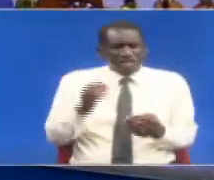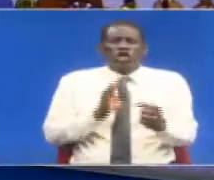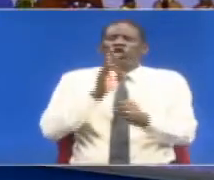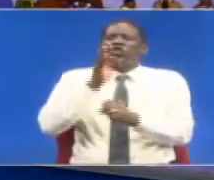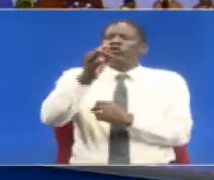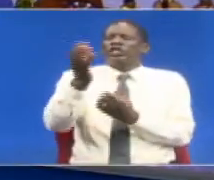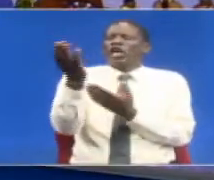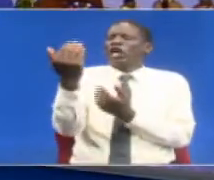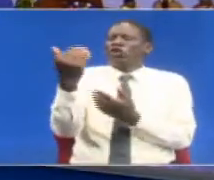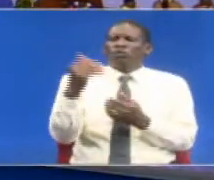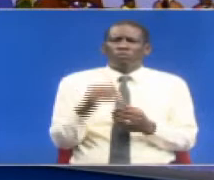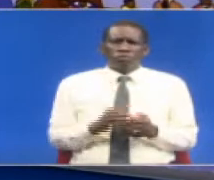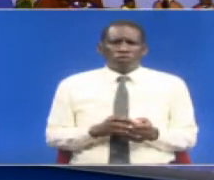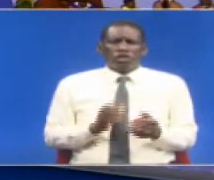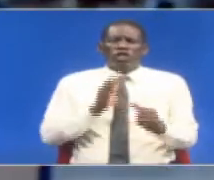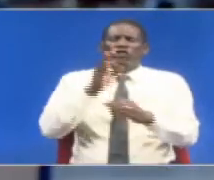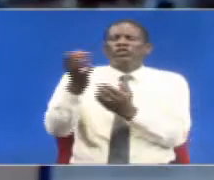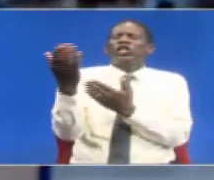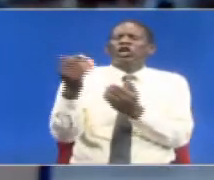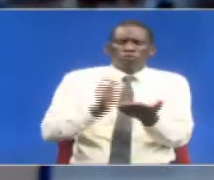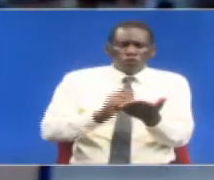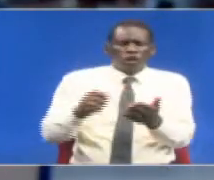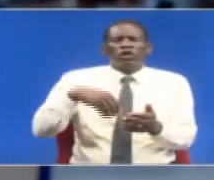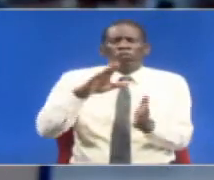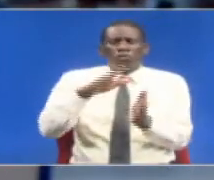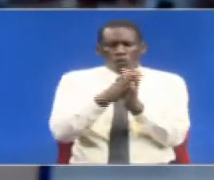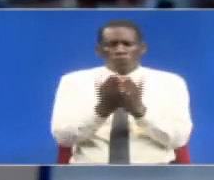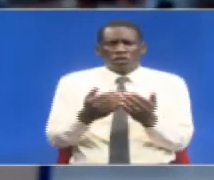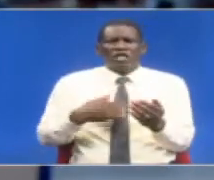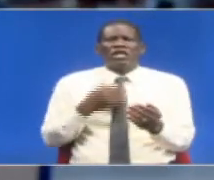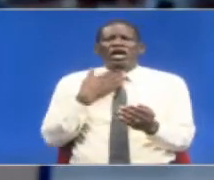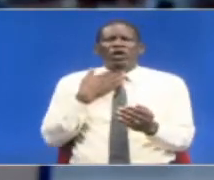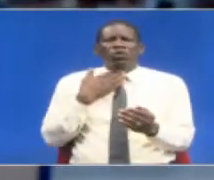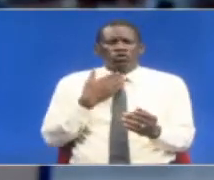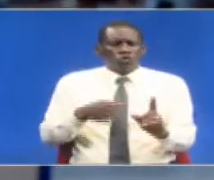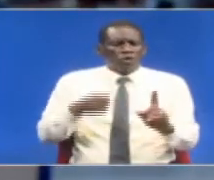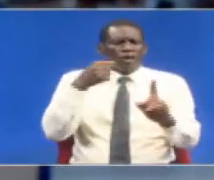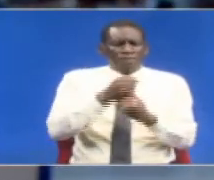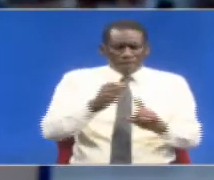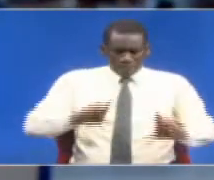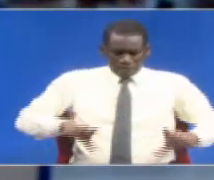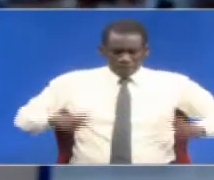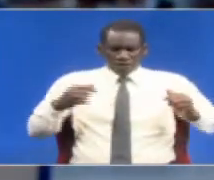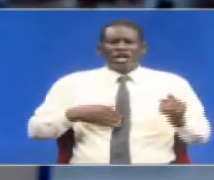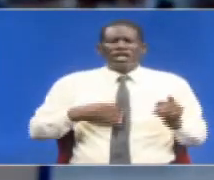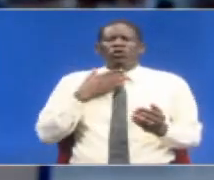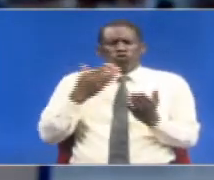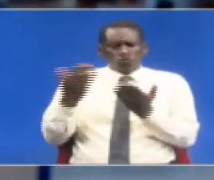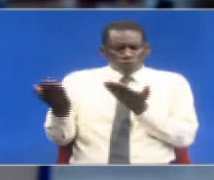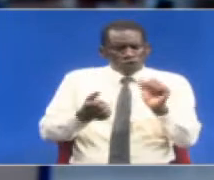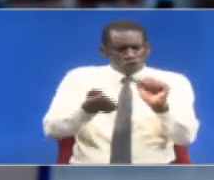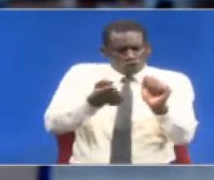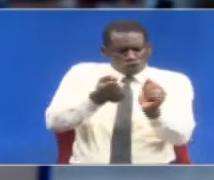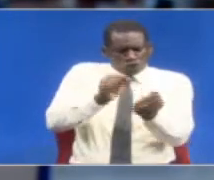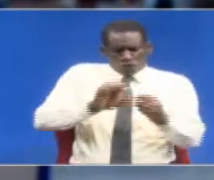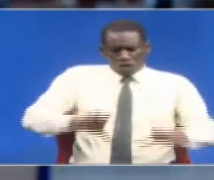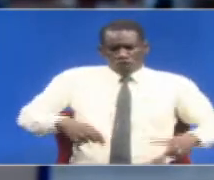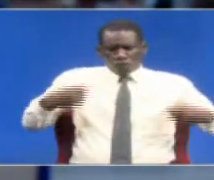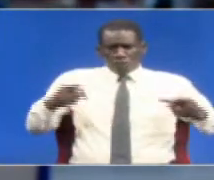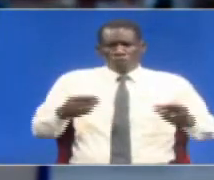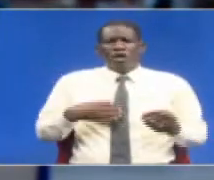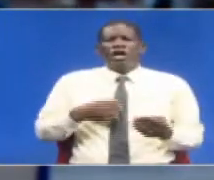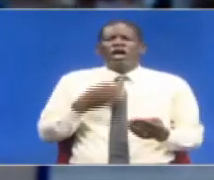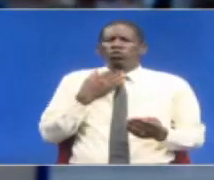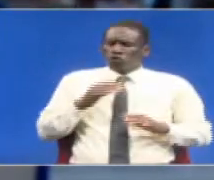to writing more books. I want to impact lives. I want to bring change. I want to leave